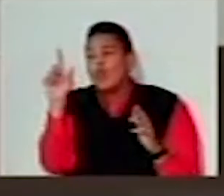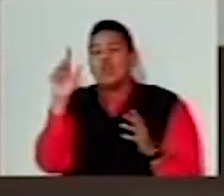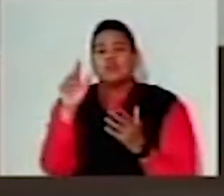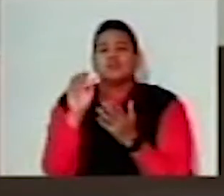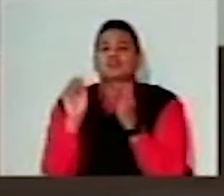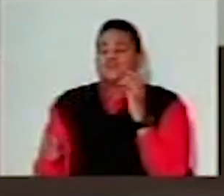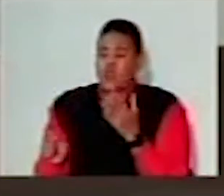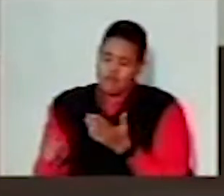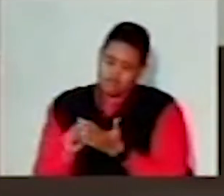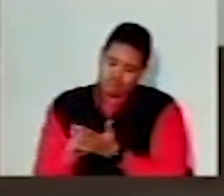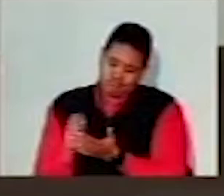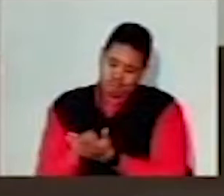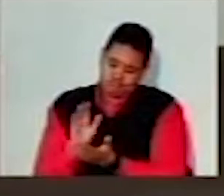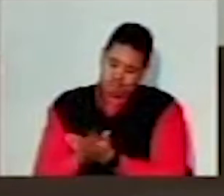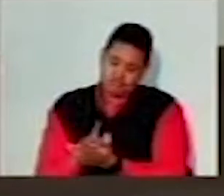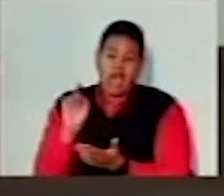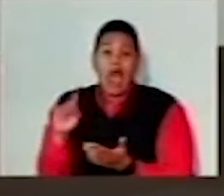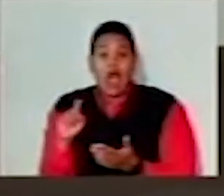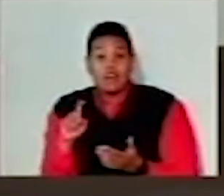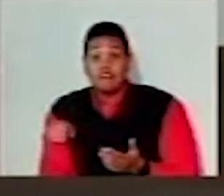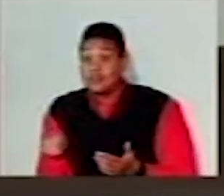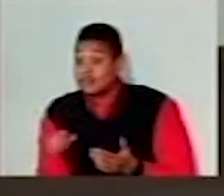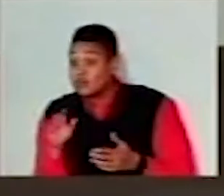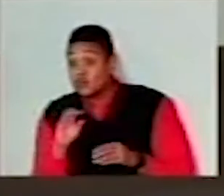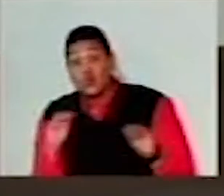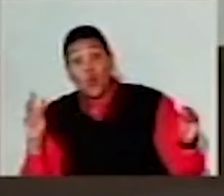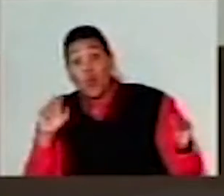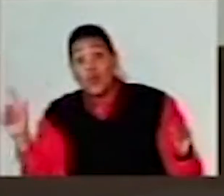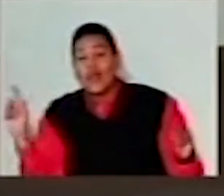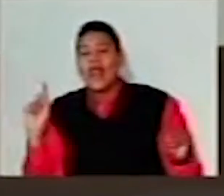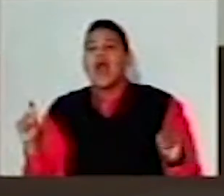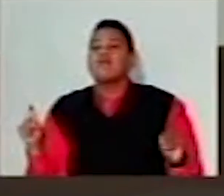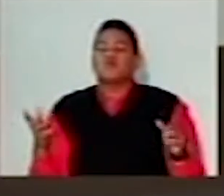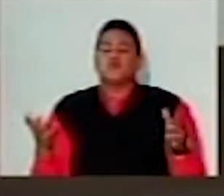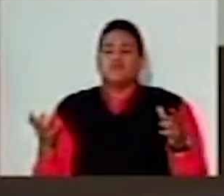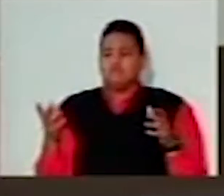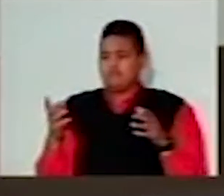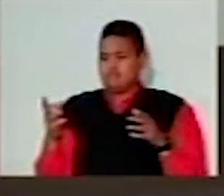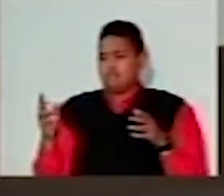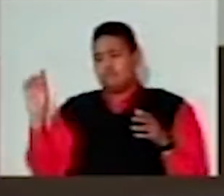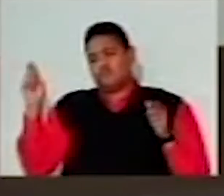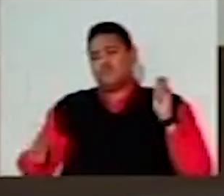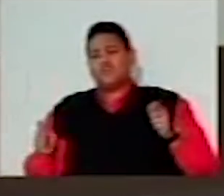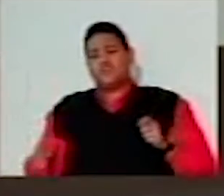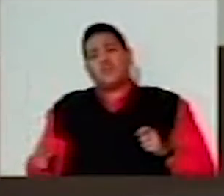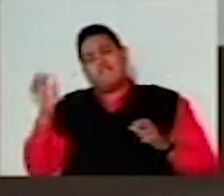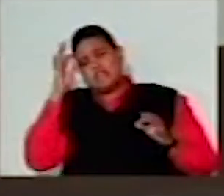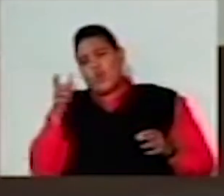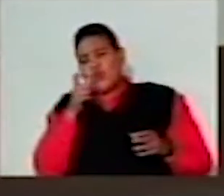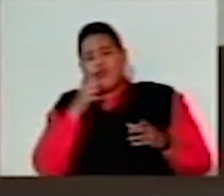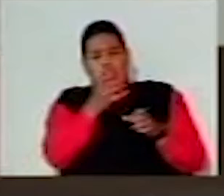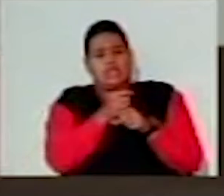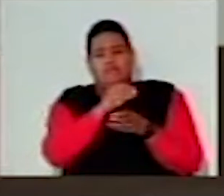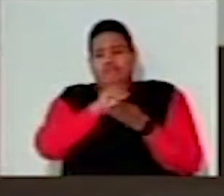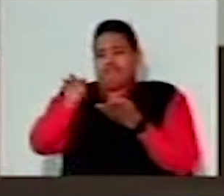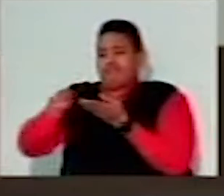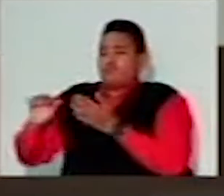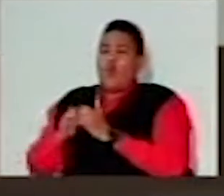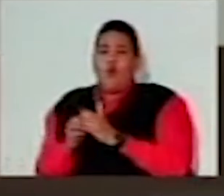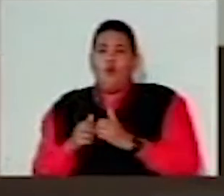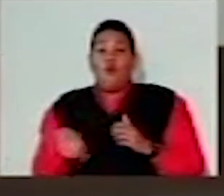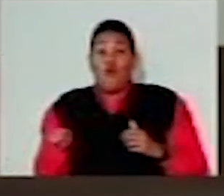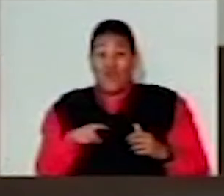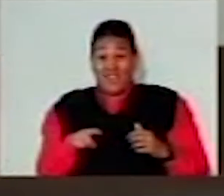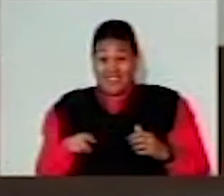probated. And if he or she doesn't, then it has to be administered. There's absolutely no reason, Mr. Speaker, why